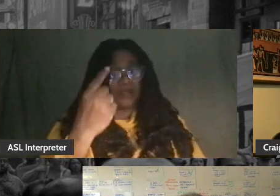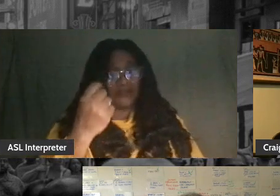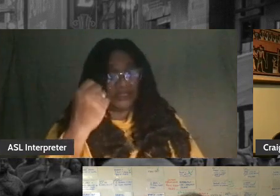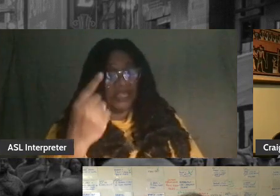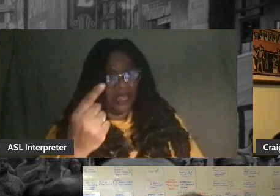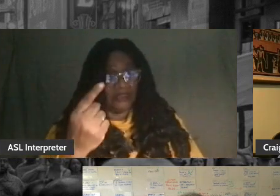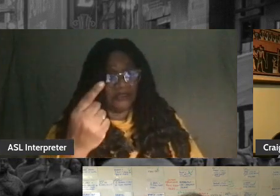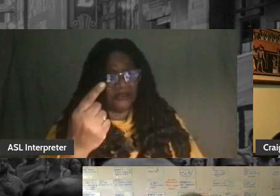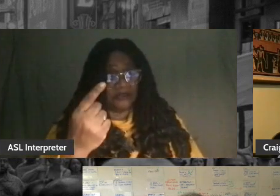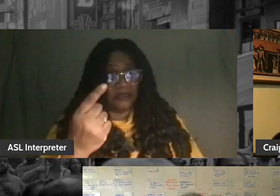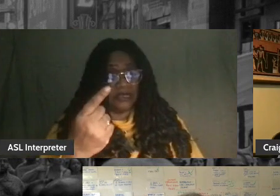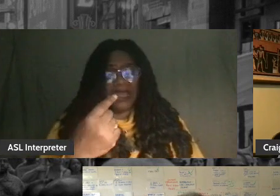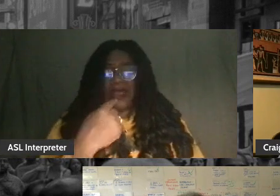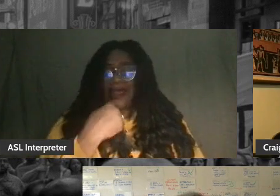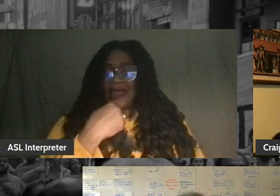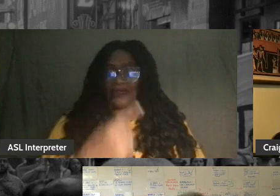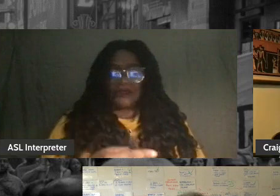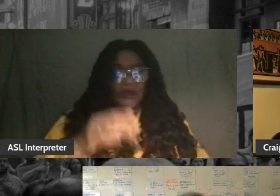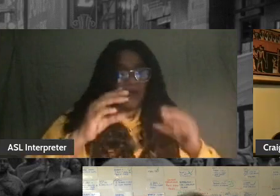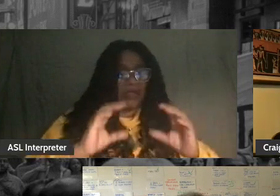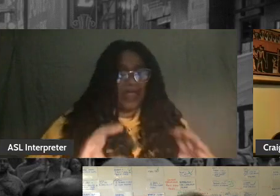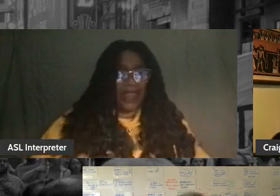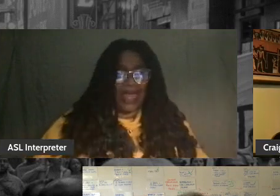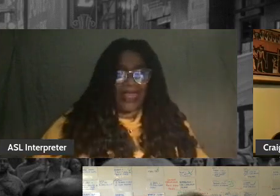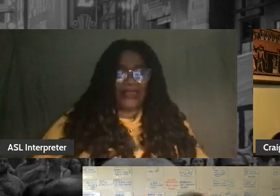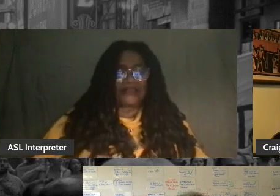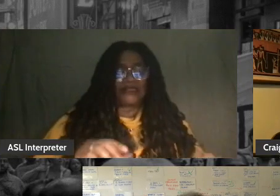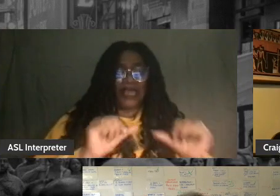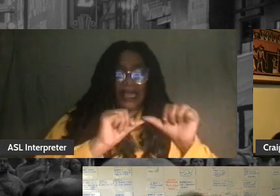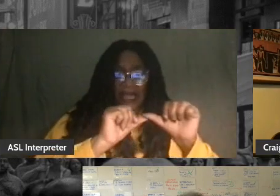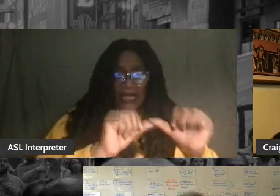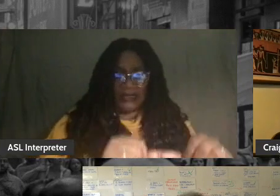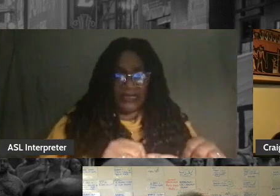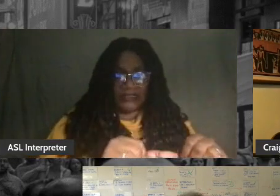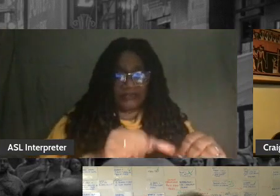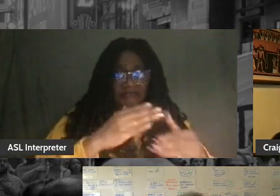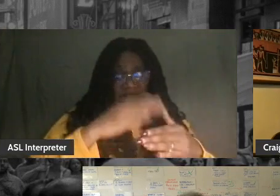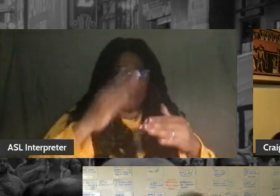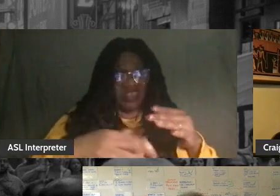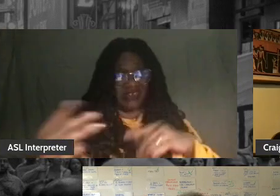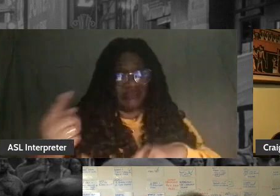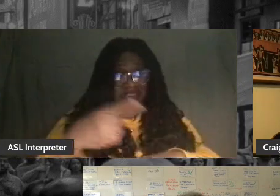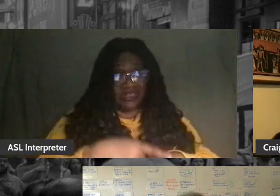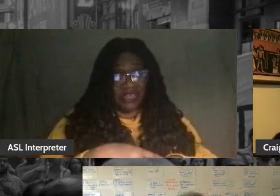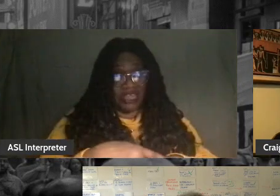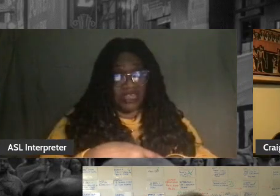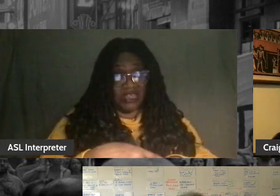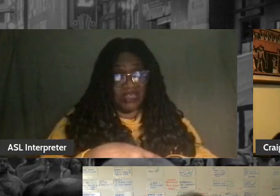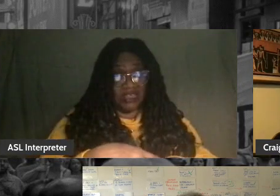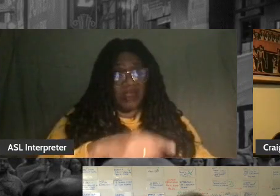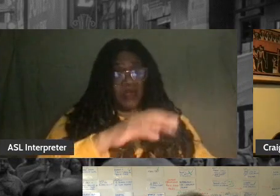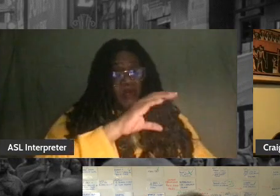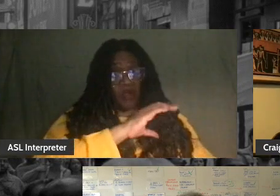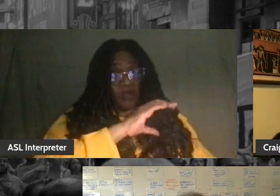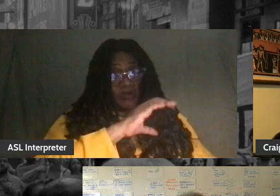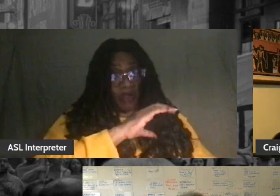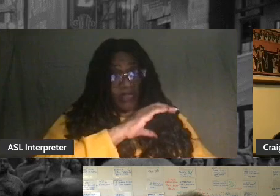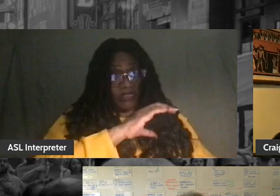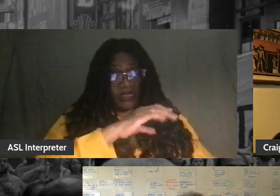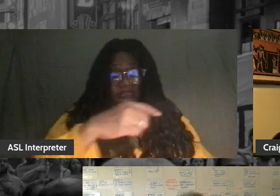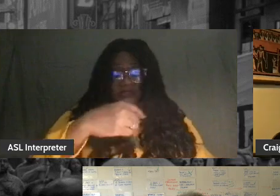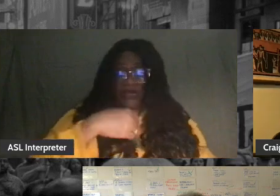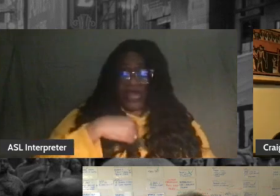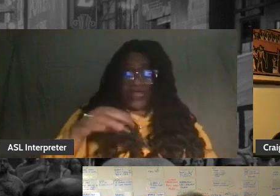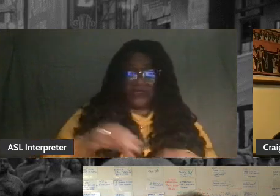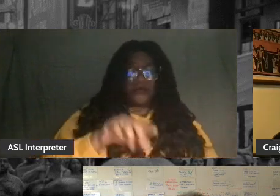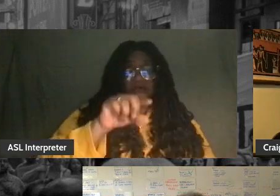tell potential clients that all the time, that at the end of the day, you know, what Craig does and what I do, you